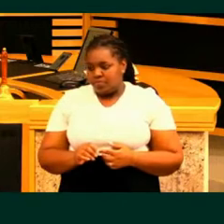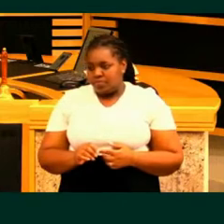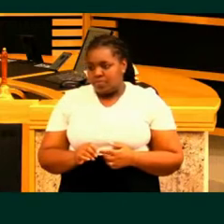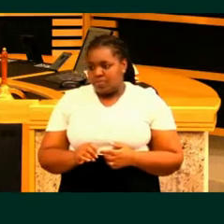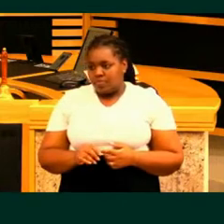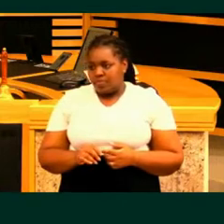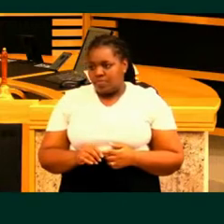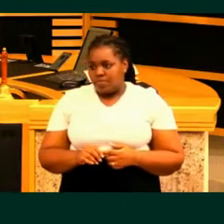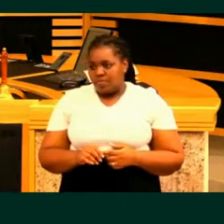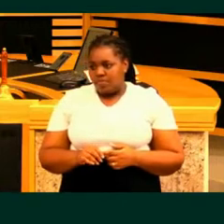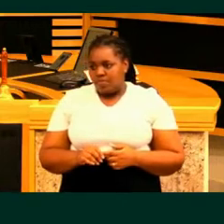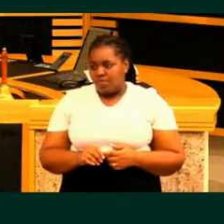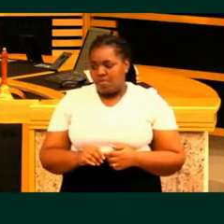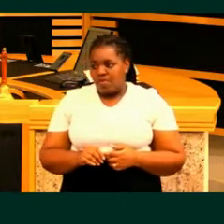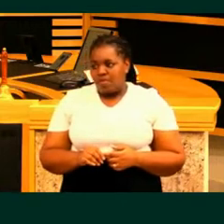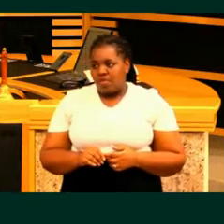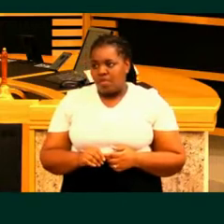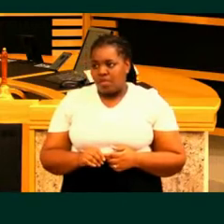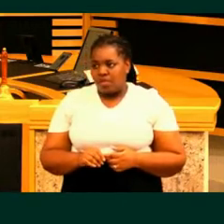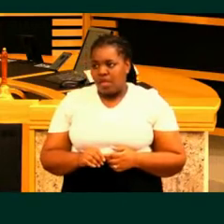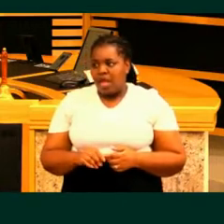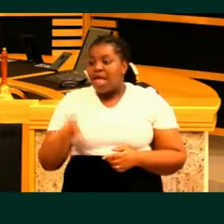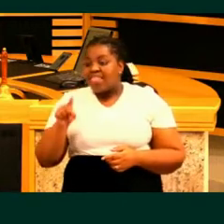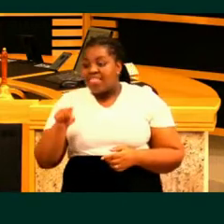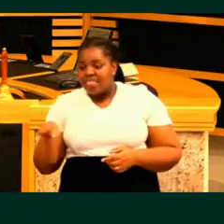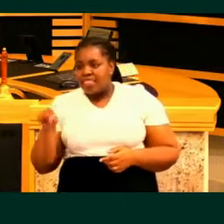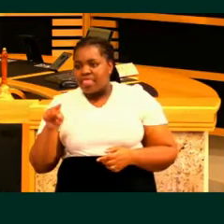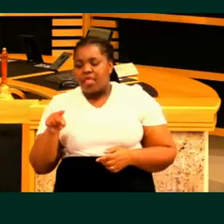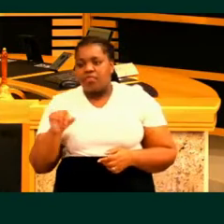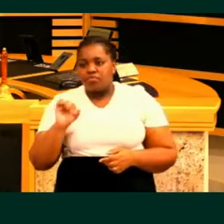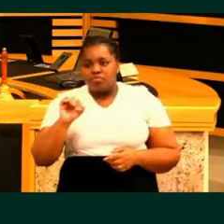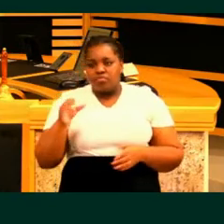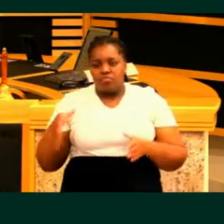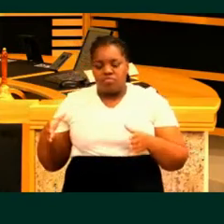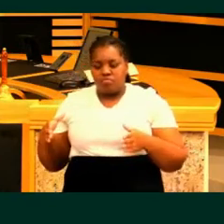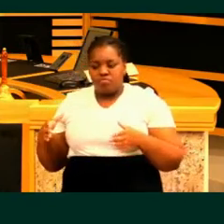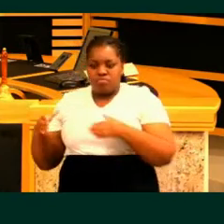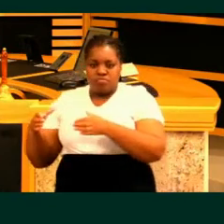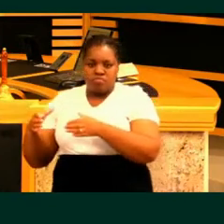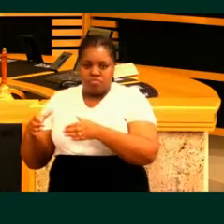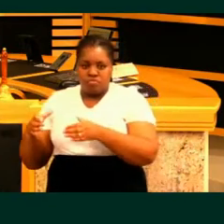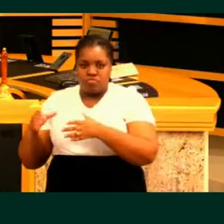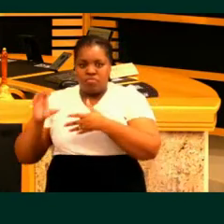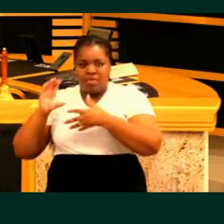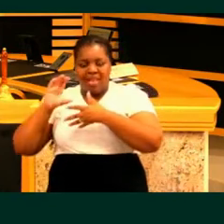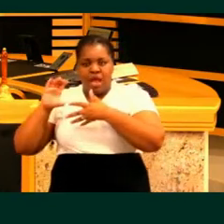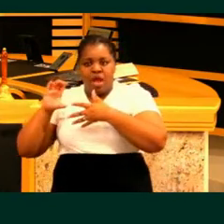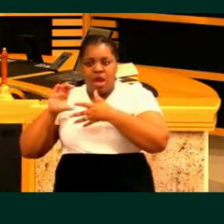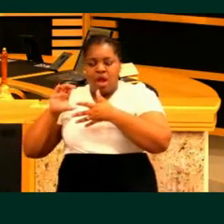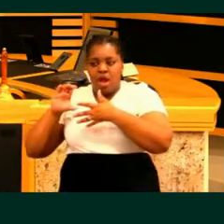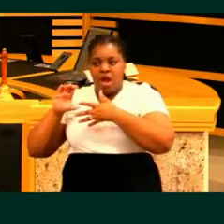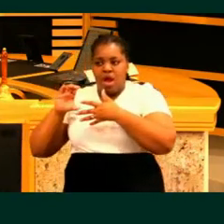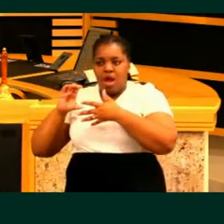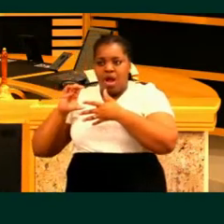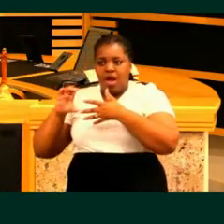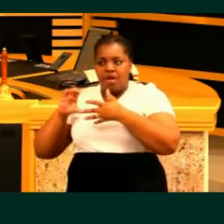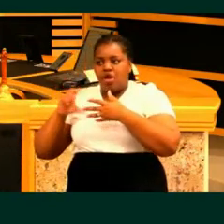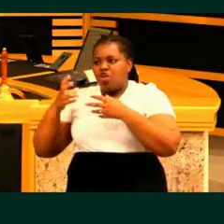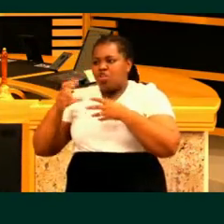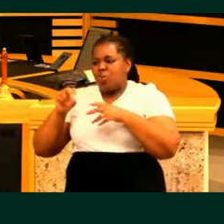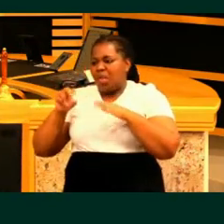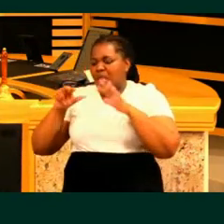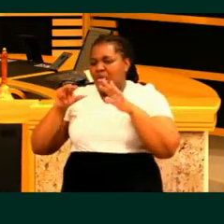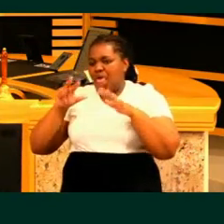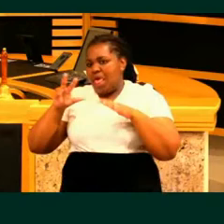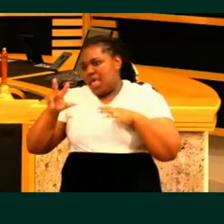and because they they belong to a Fran oford category 28 countries